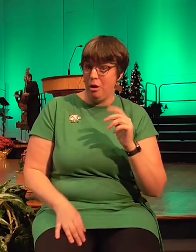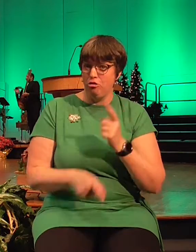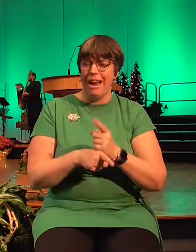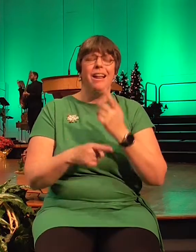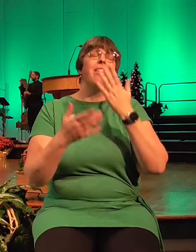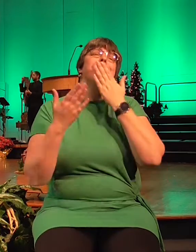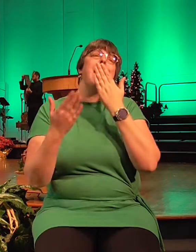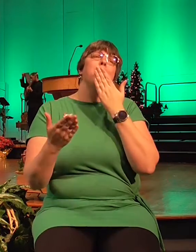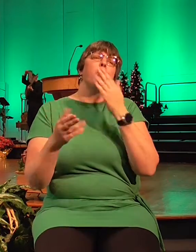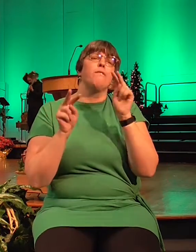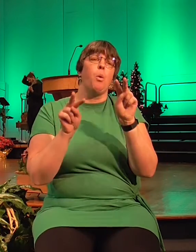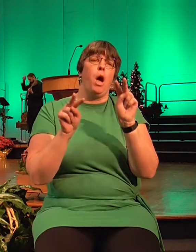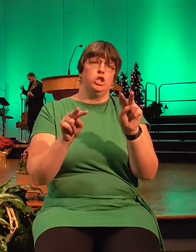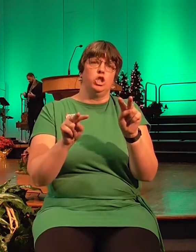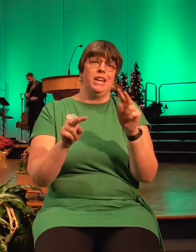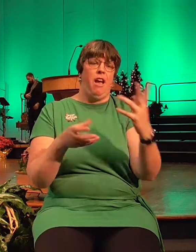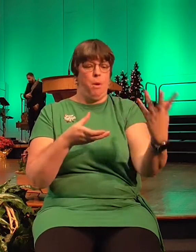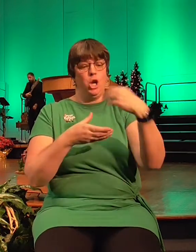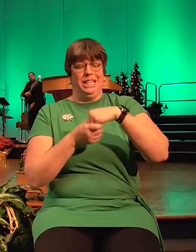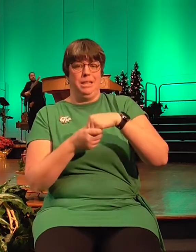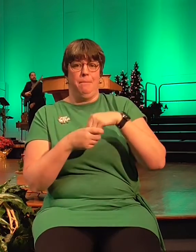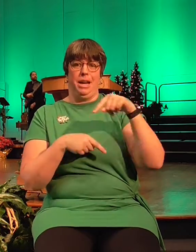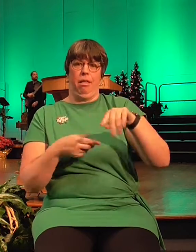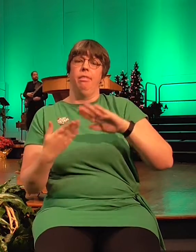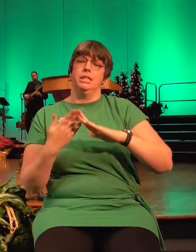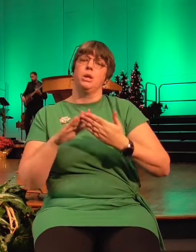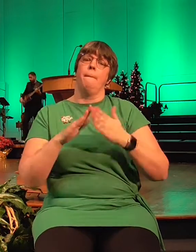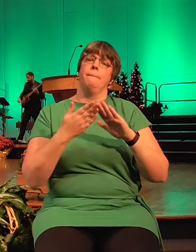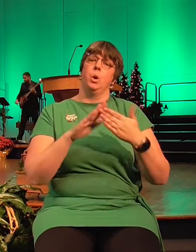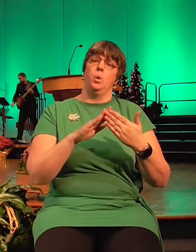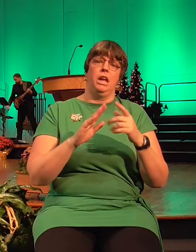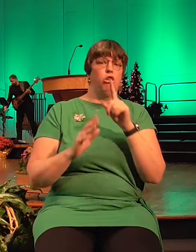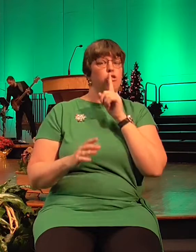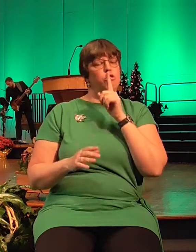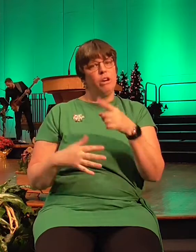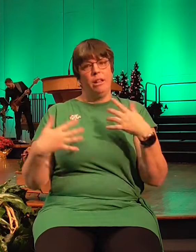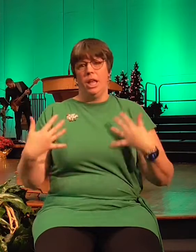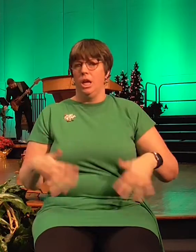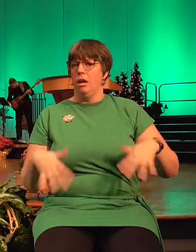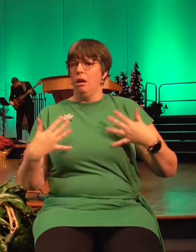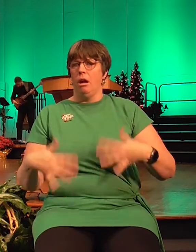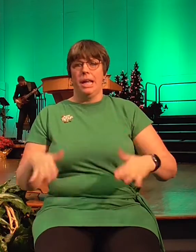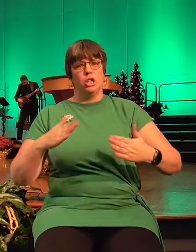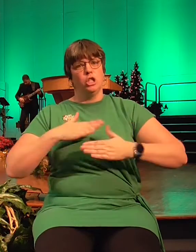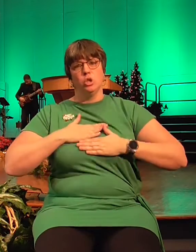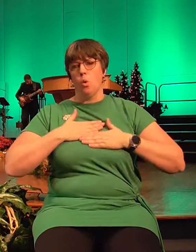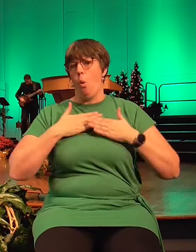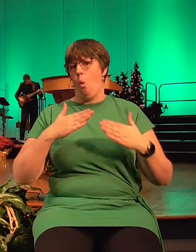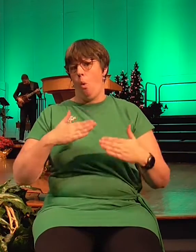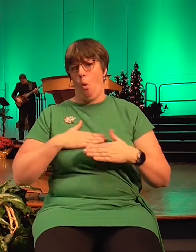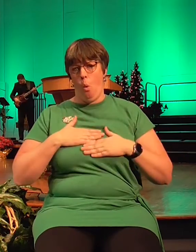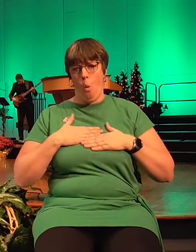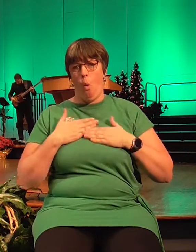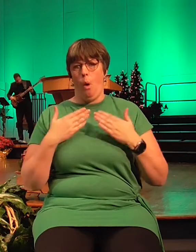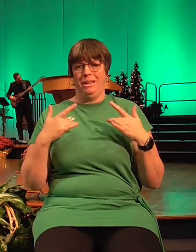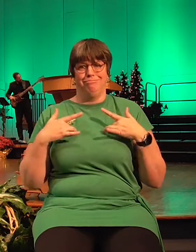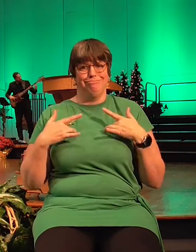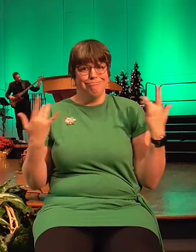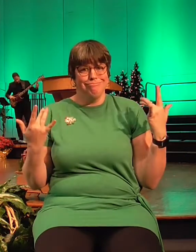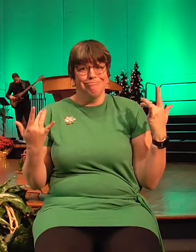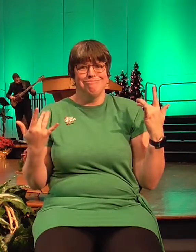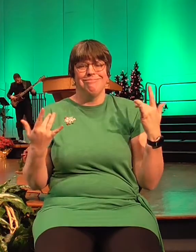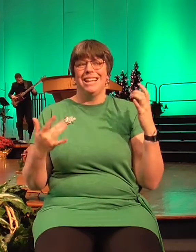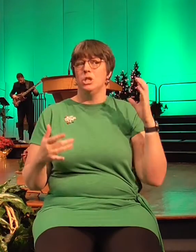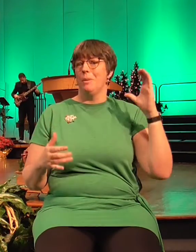for watching. And thank you for participating with us in this community. It's a joy to be able to listen to